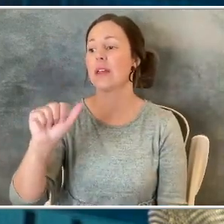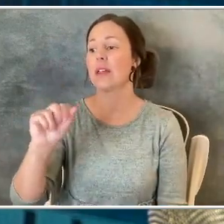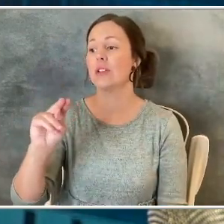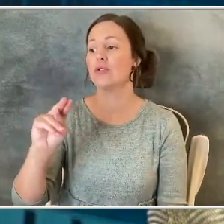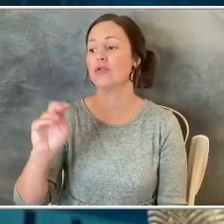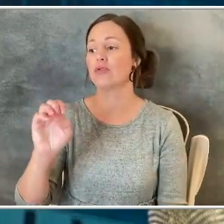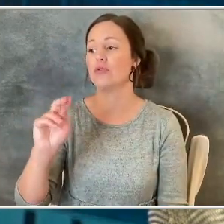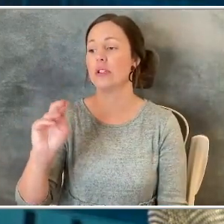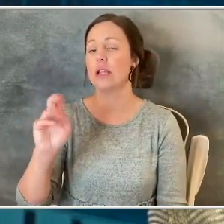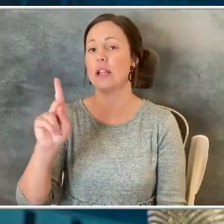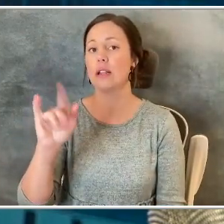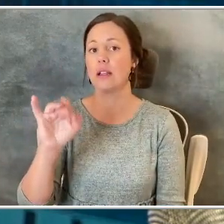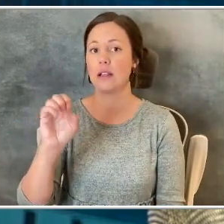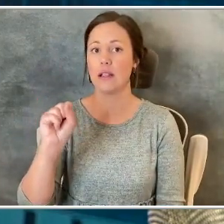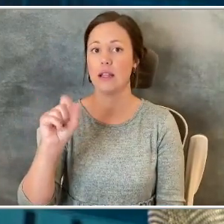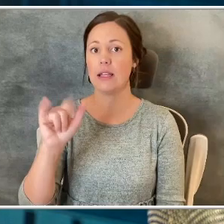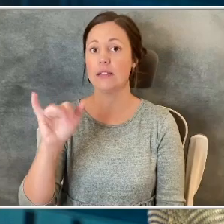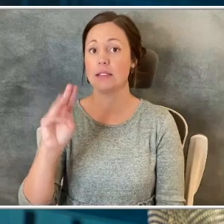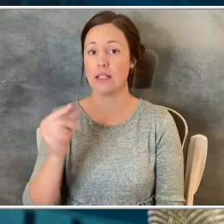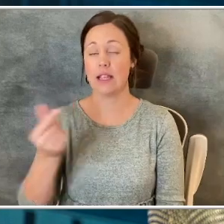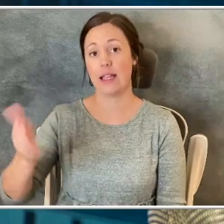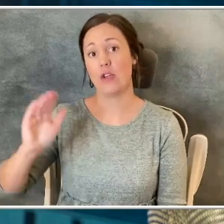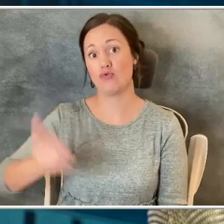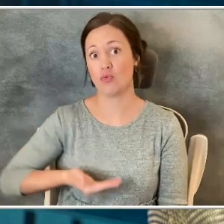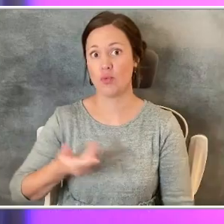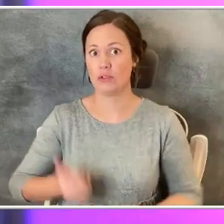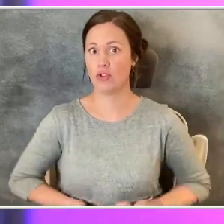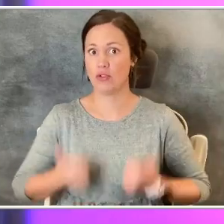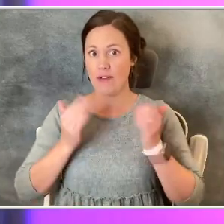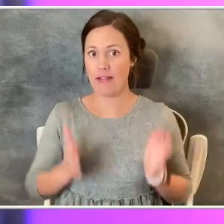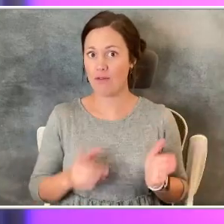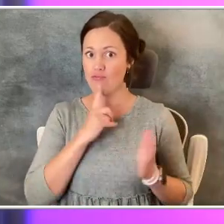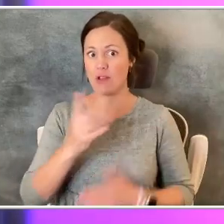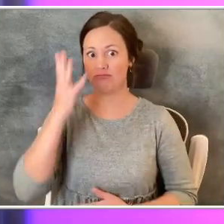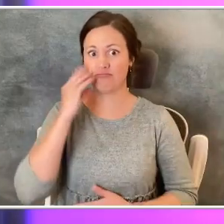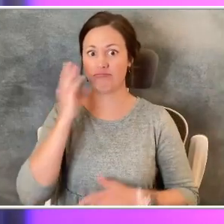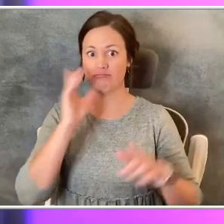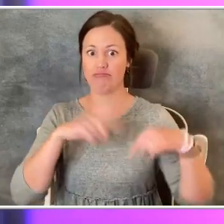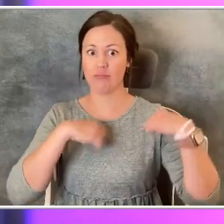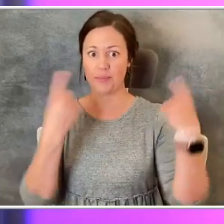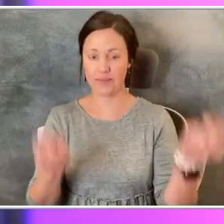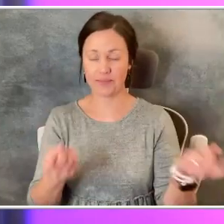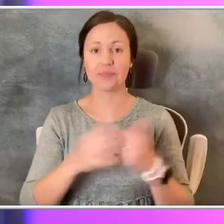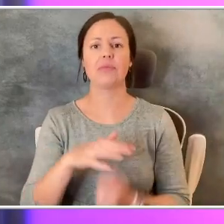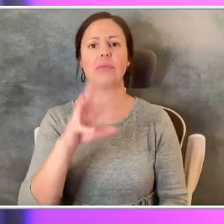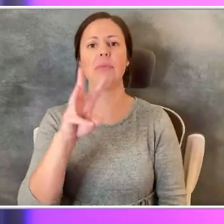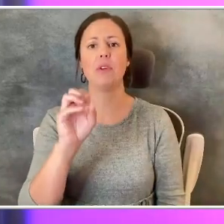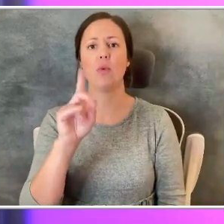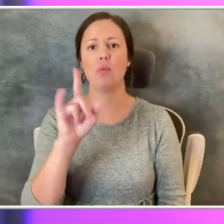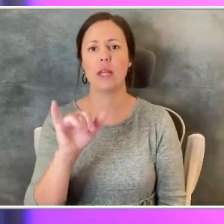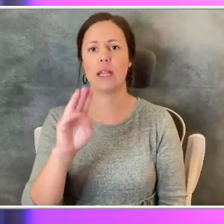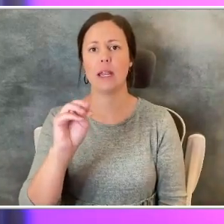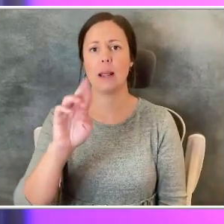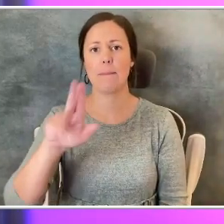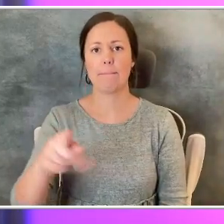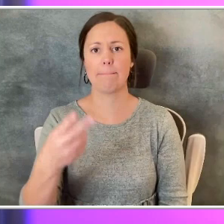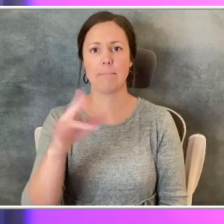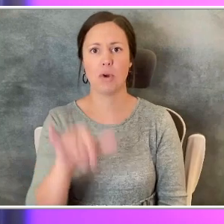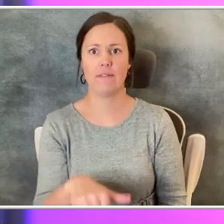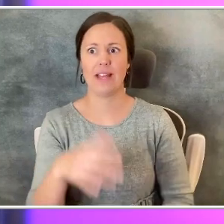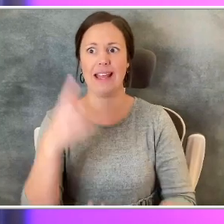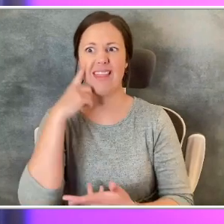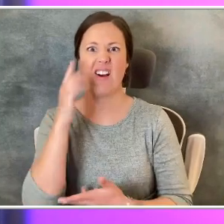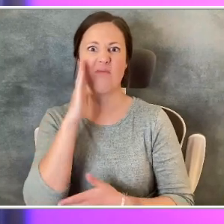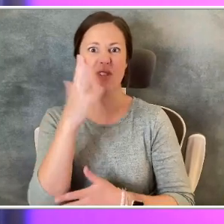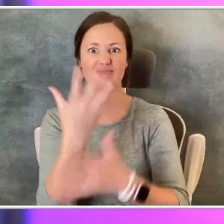one survivor who has been on quite the journey so far. Wendy Murphy didn't think she'd be around to see her daughters graduate or walk